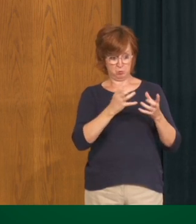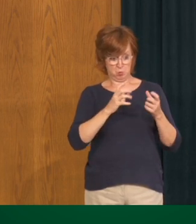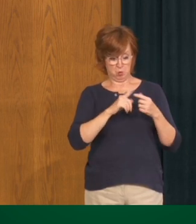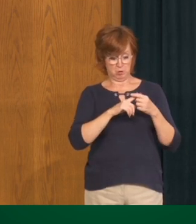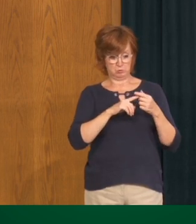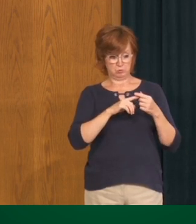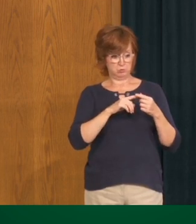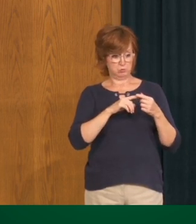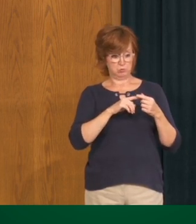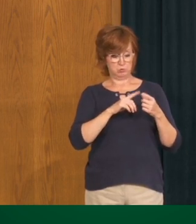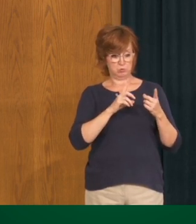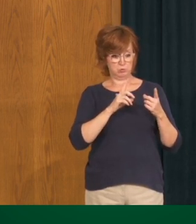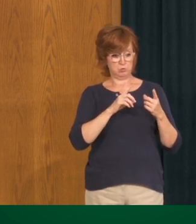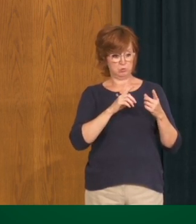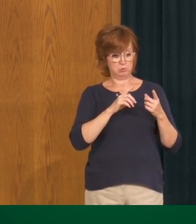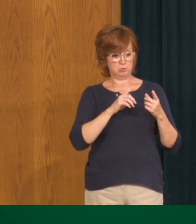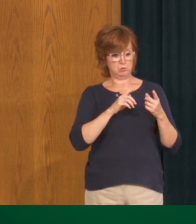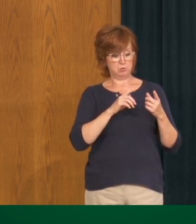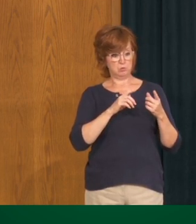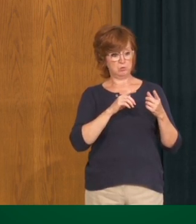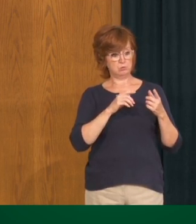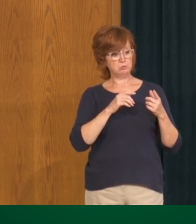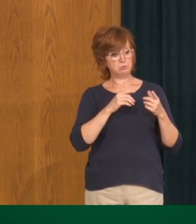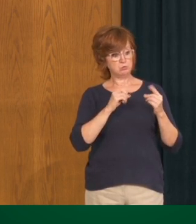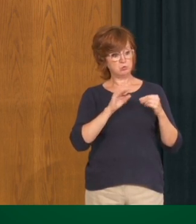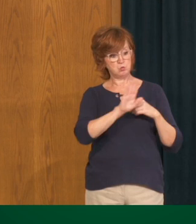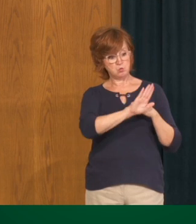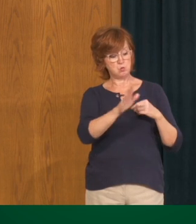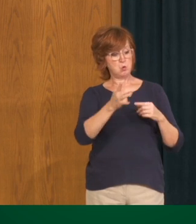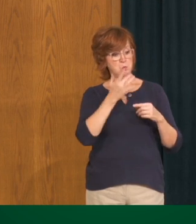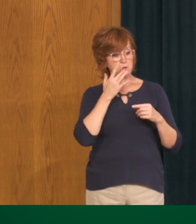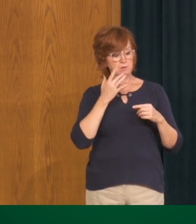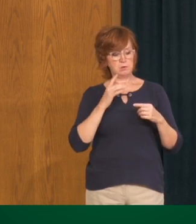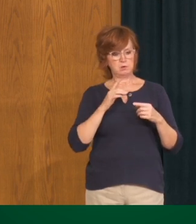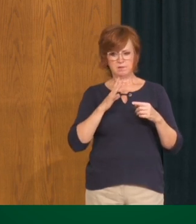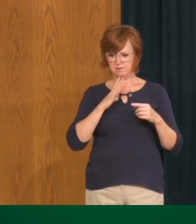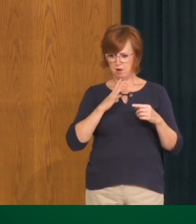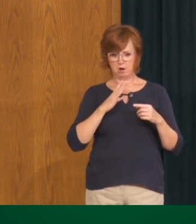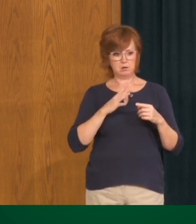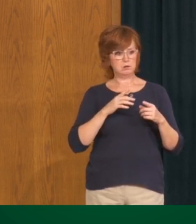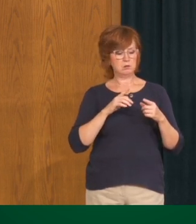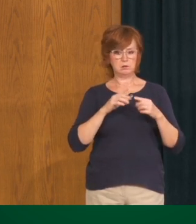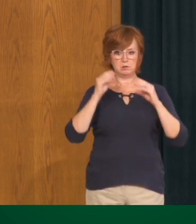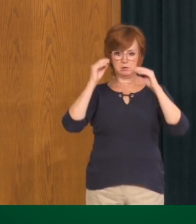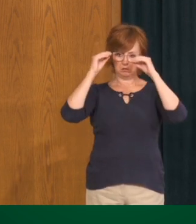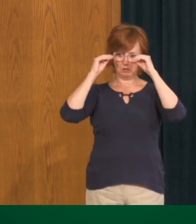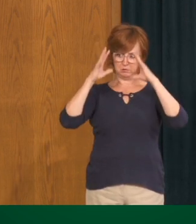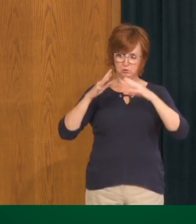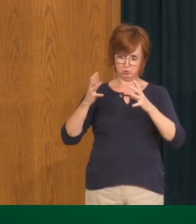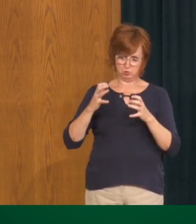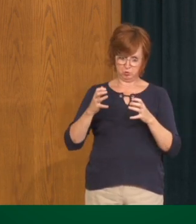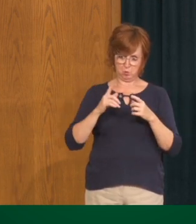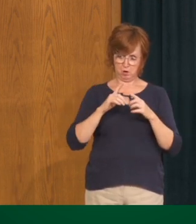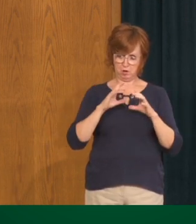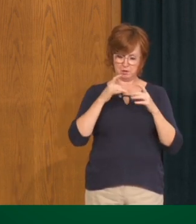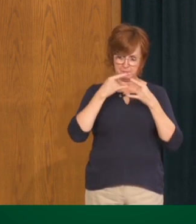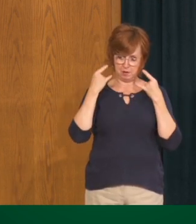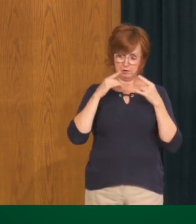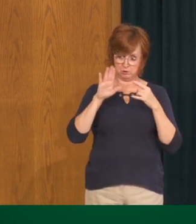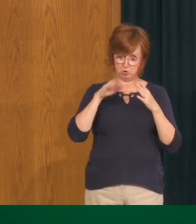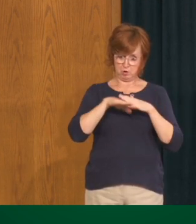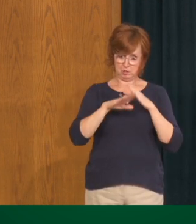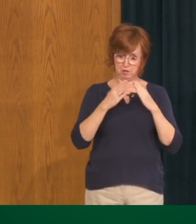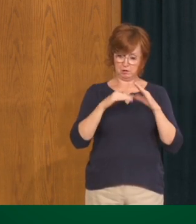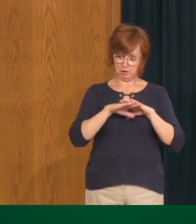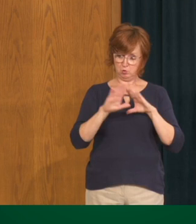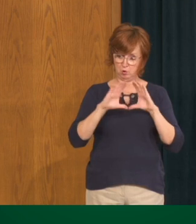that's been provided today, that's certainly available to them. There's nothing preventing teachers from masking up in a classroom. We know that many